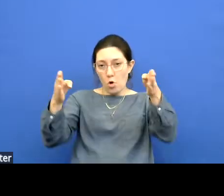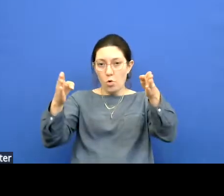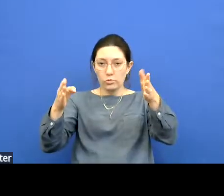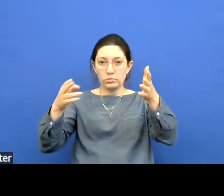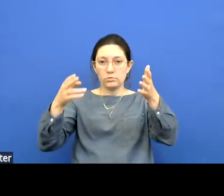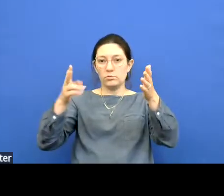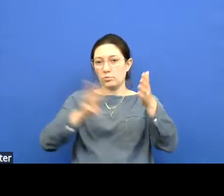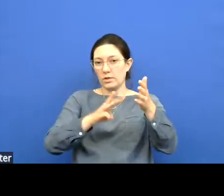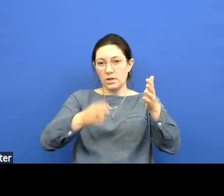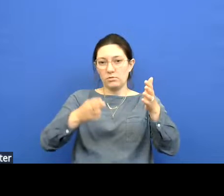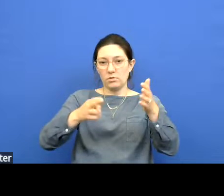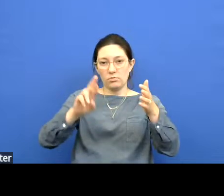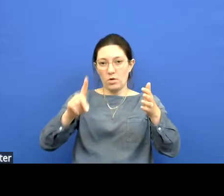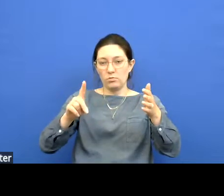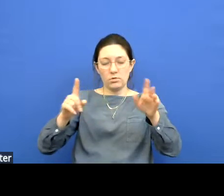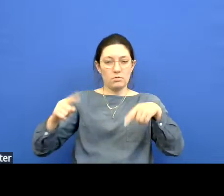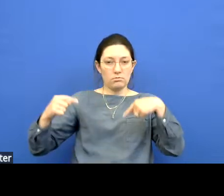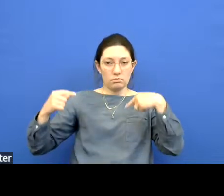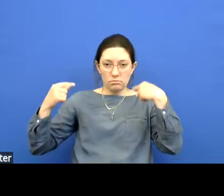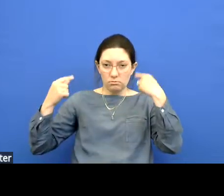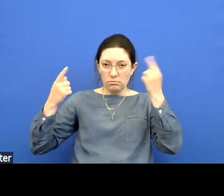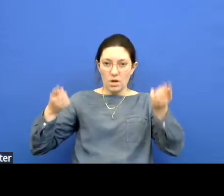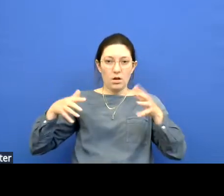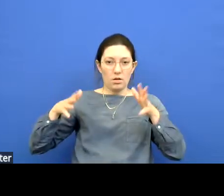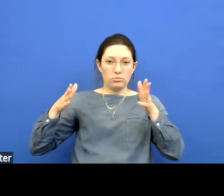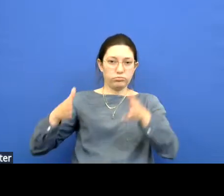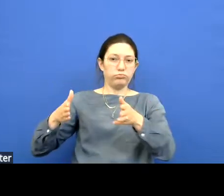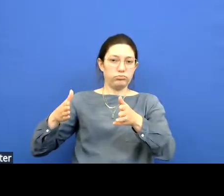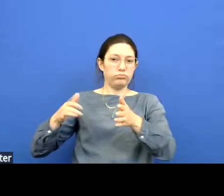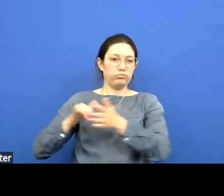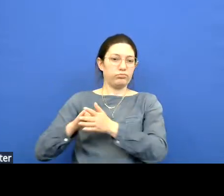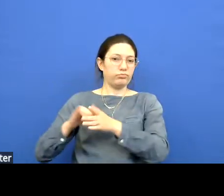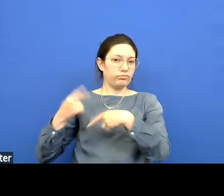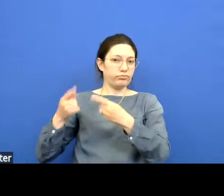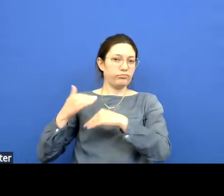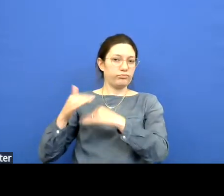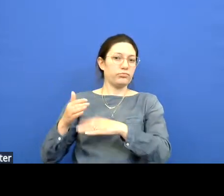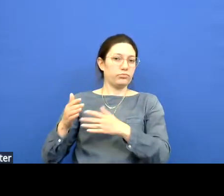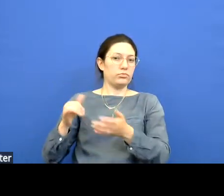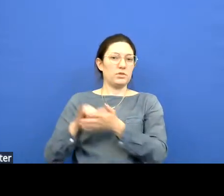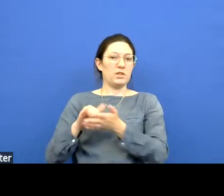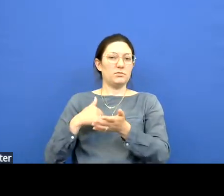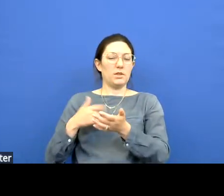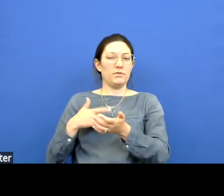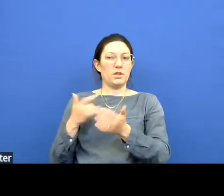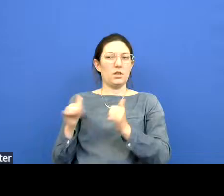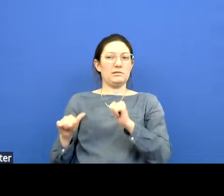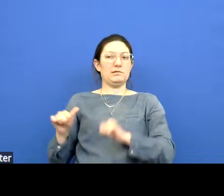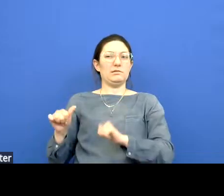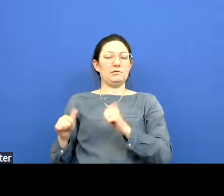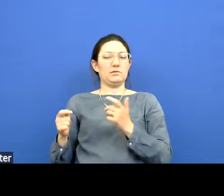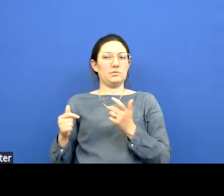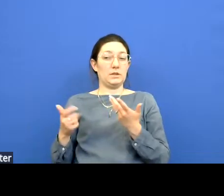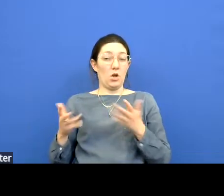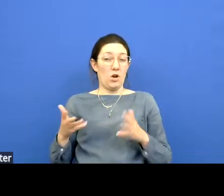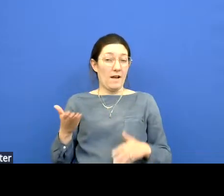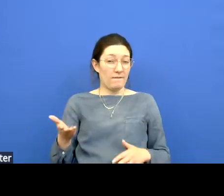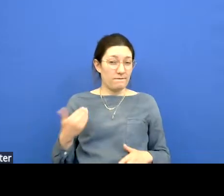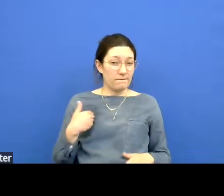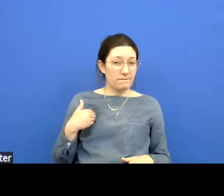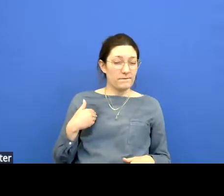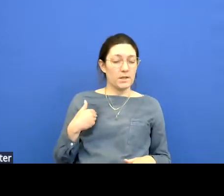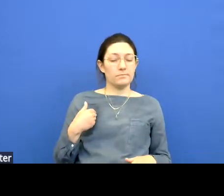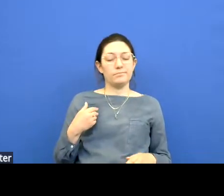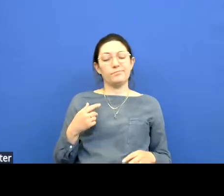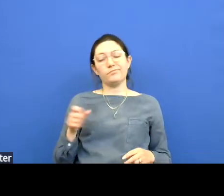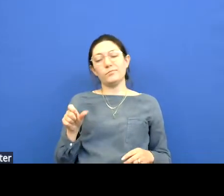Road, and that's kind of where I'm wavering a little bit, and that's what I thought. The other question I